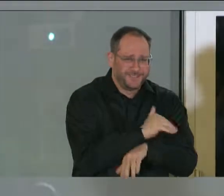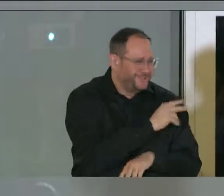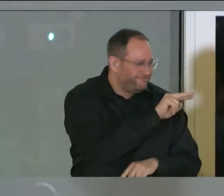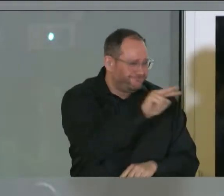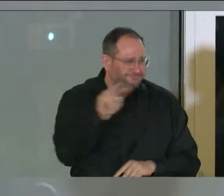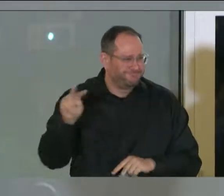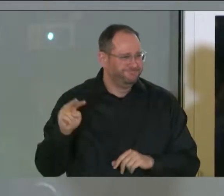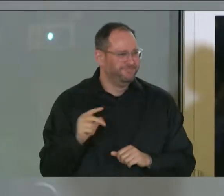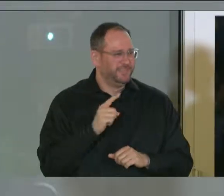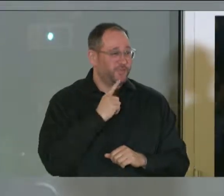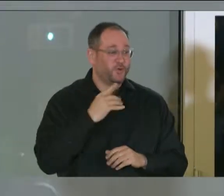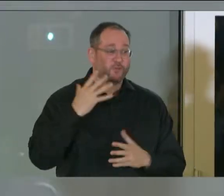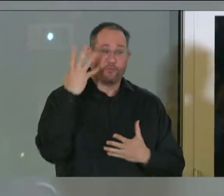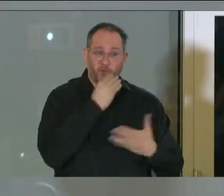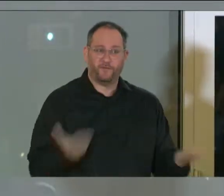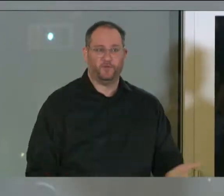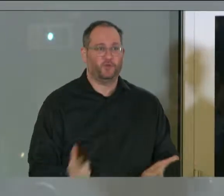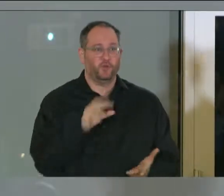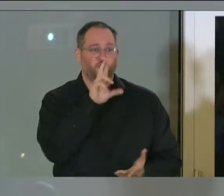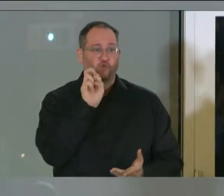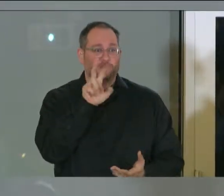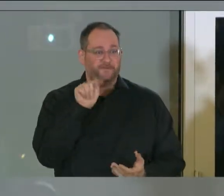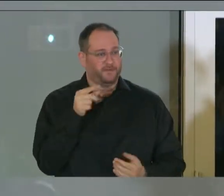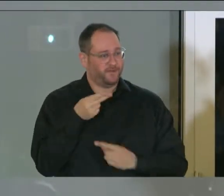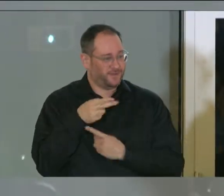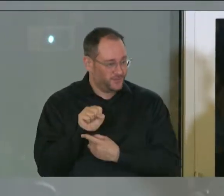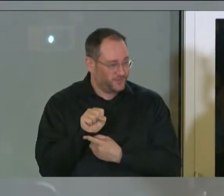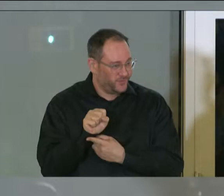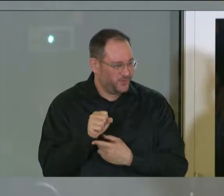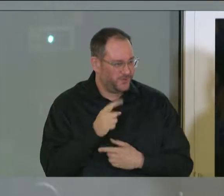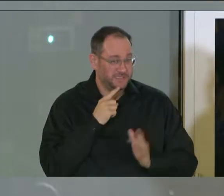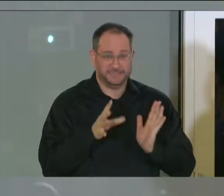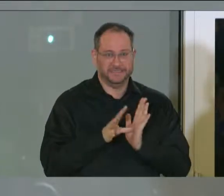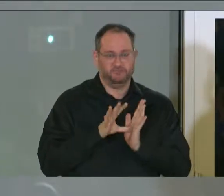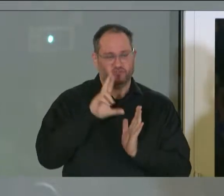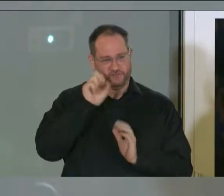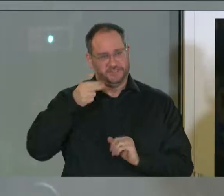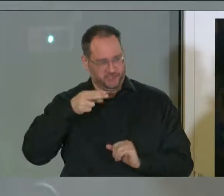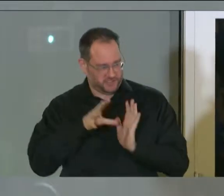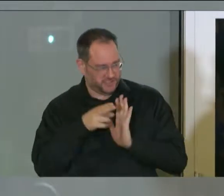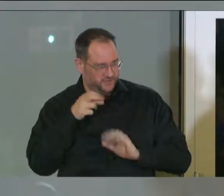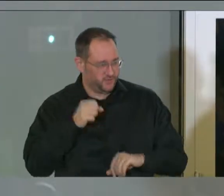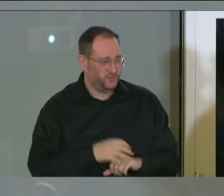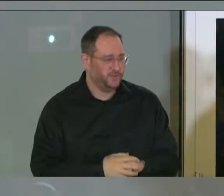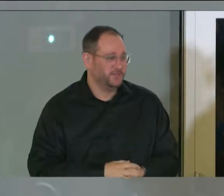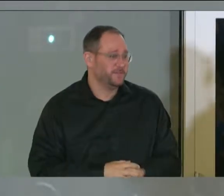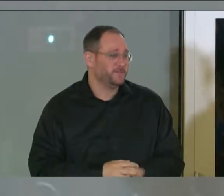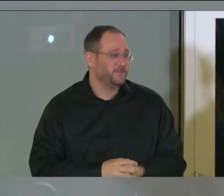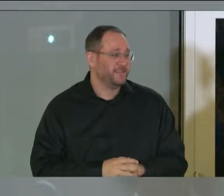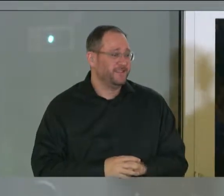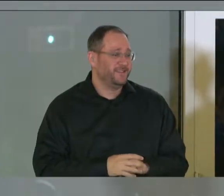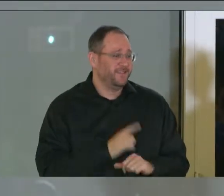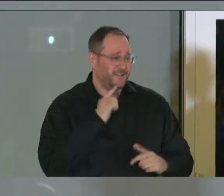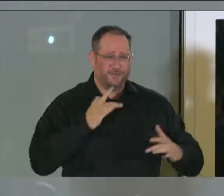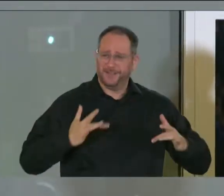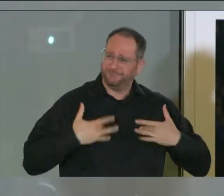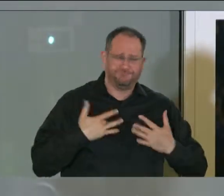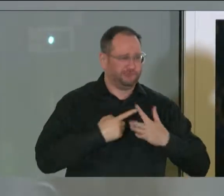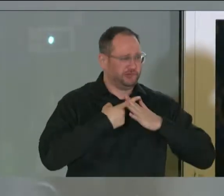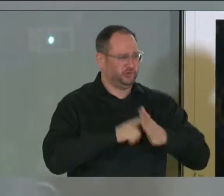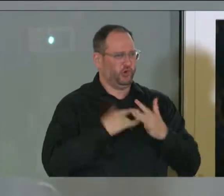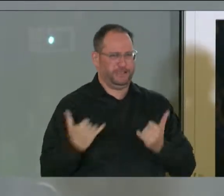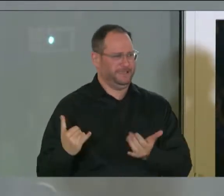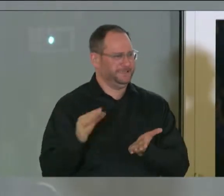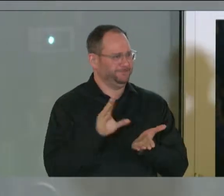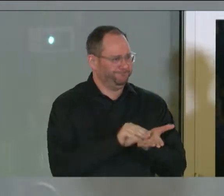High School, and we are very pleased to kick off this of the series, the final in